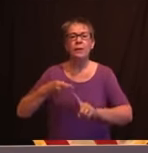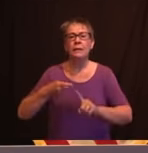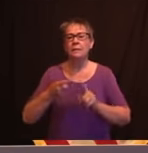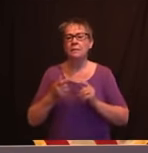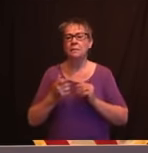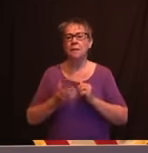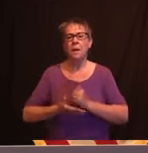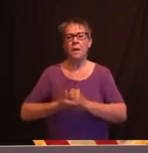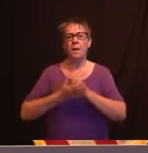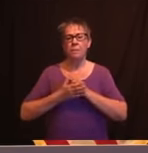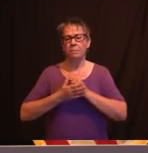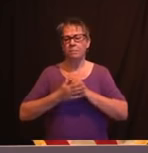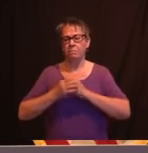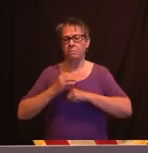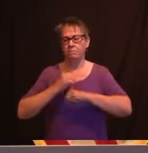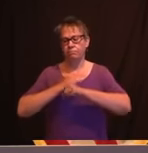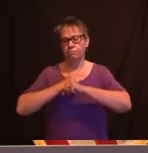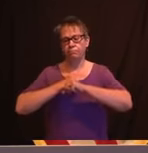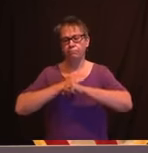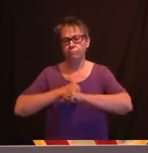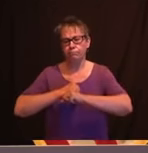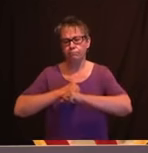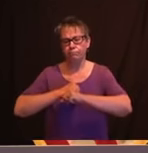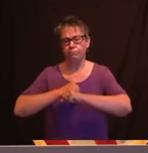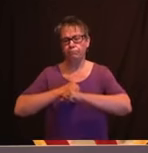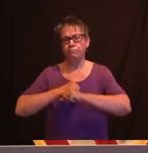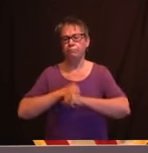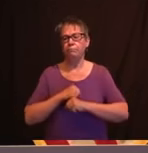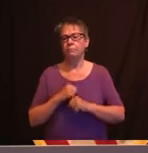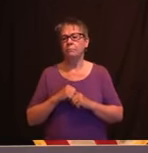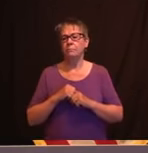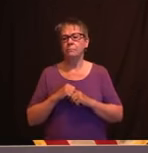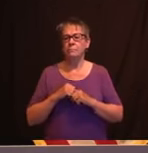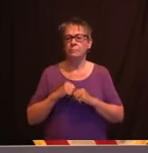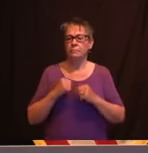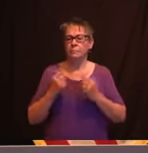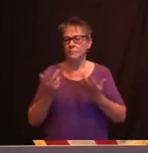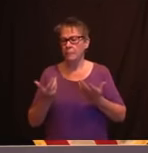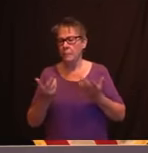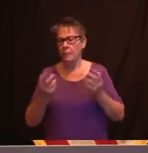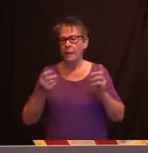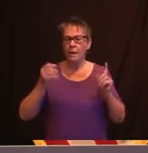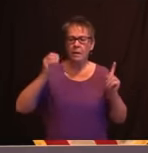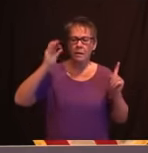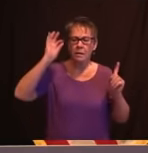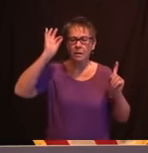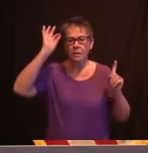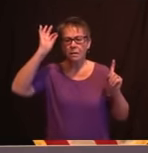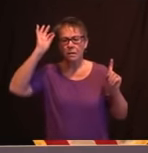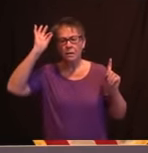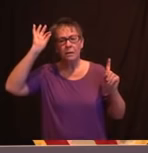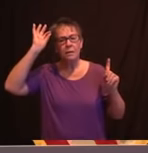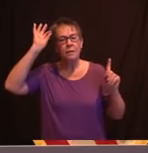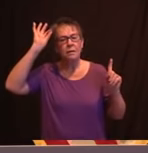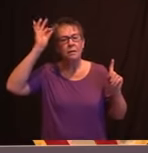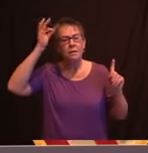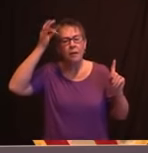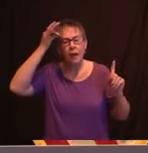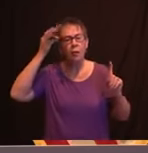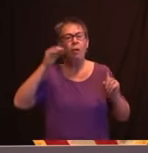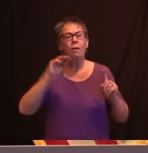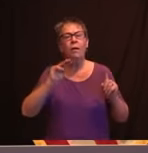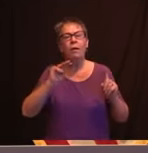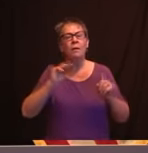it's more defined than I thought, federal monuments. And if there is any diversion from that,